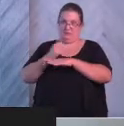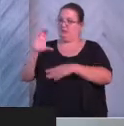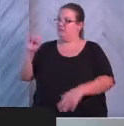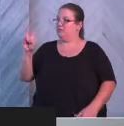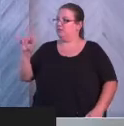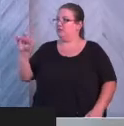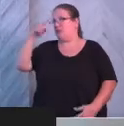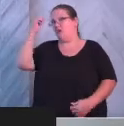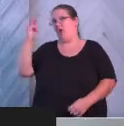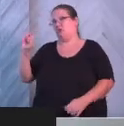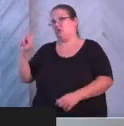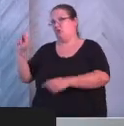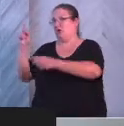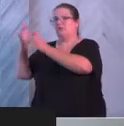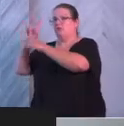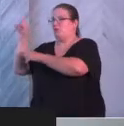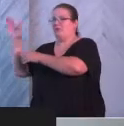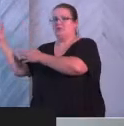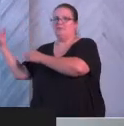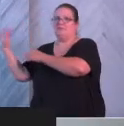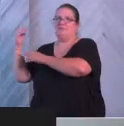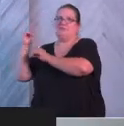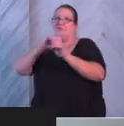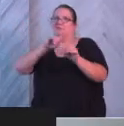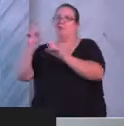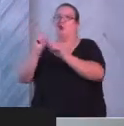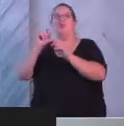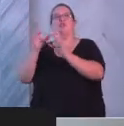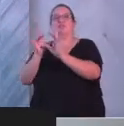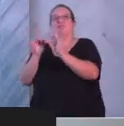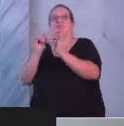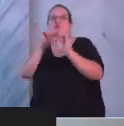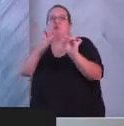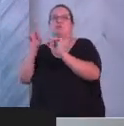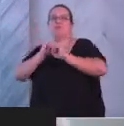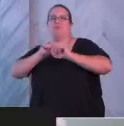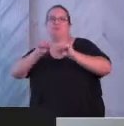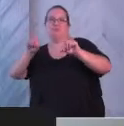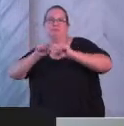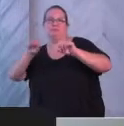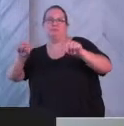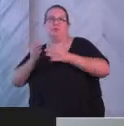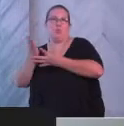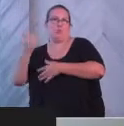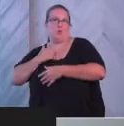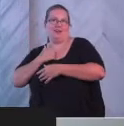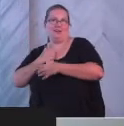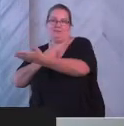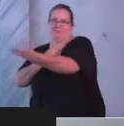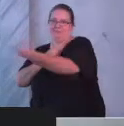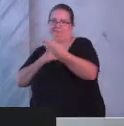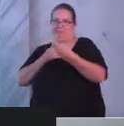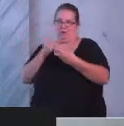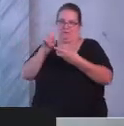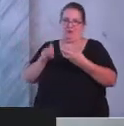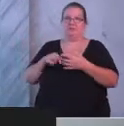Blackstock, inspired by her questions for candidates tweets that she's been sharing with people across the country. So